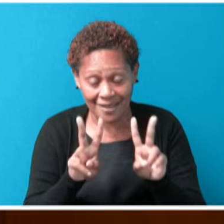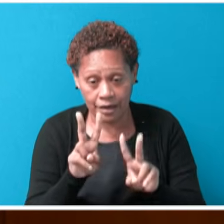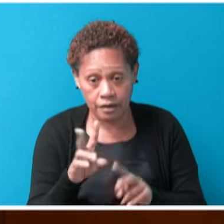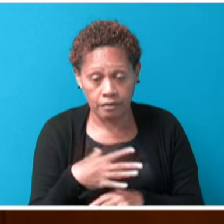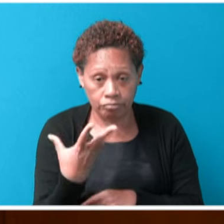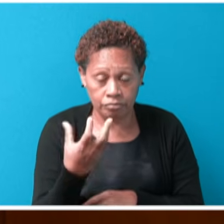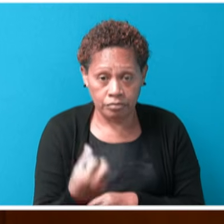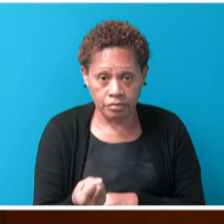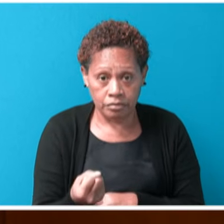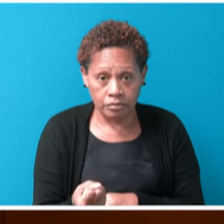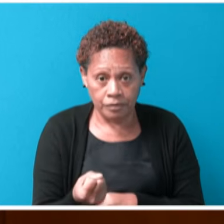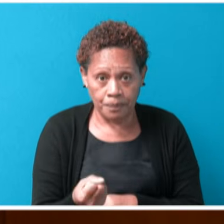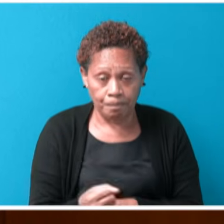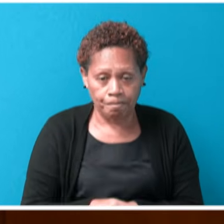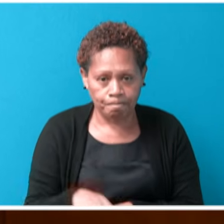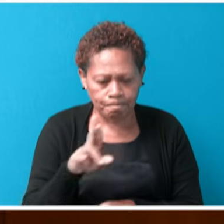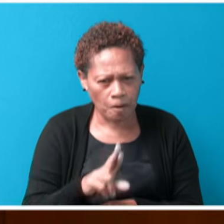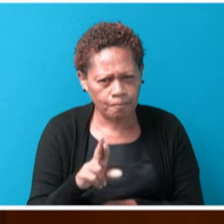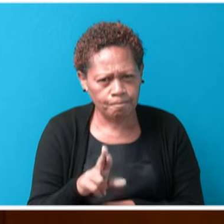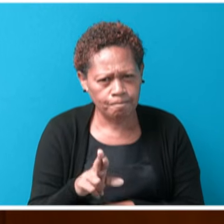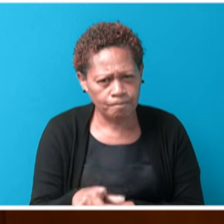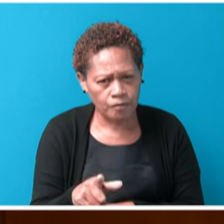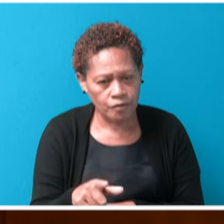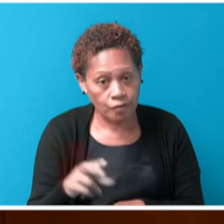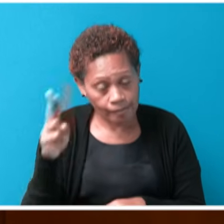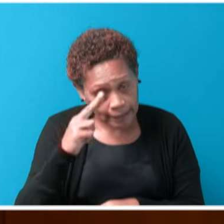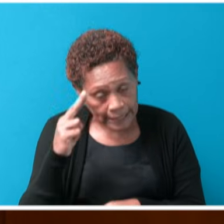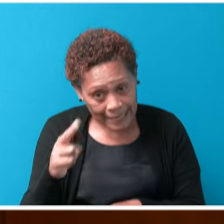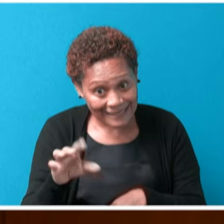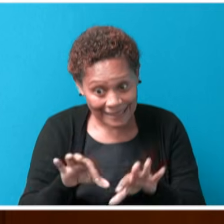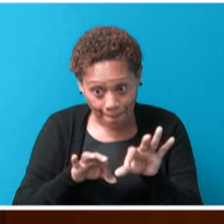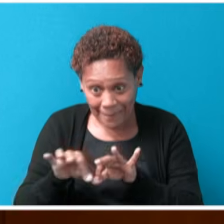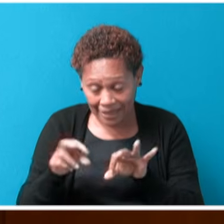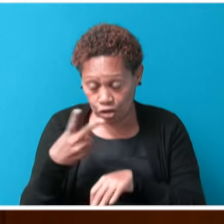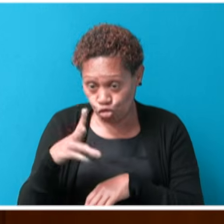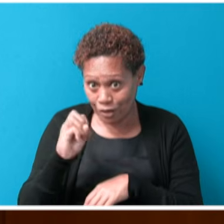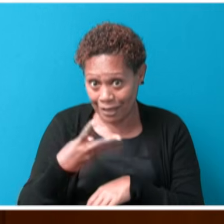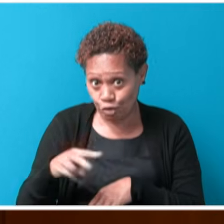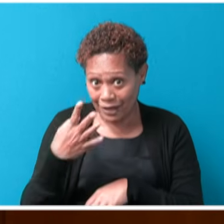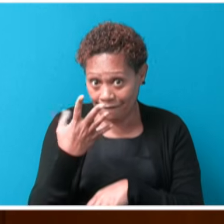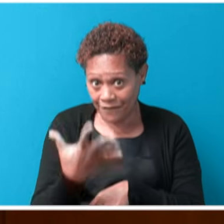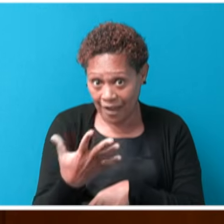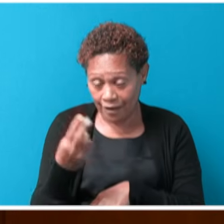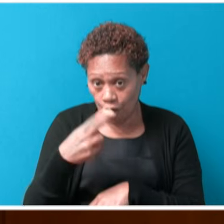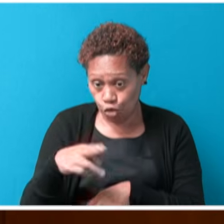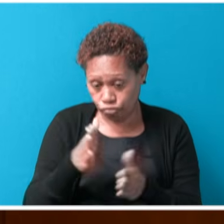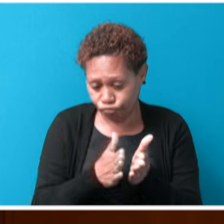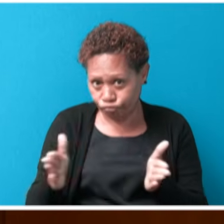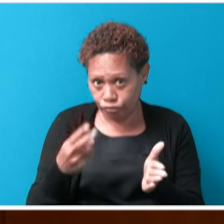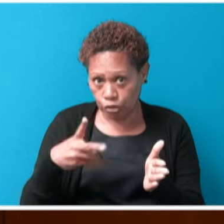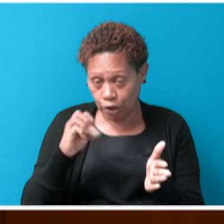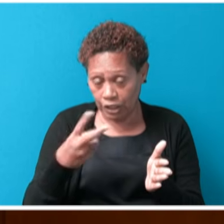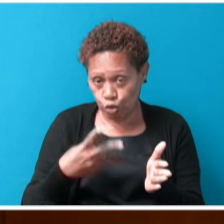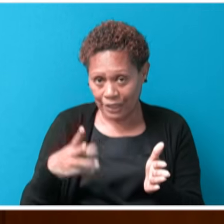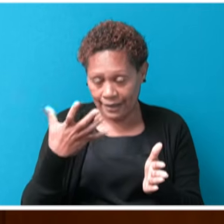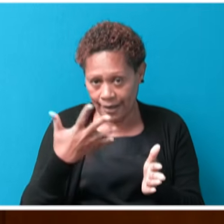Excellency is firmly embedded in our National Development Plan 2025 to 2029, aligned